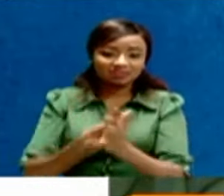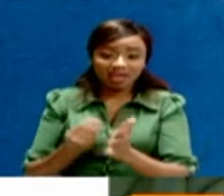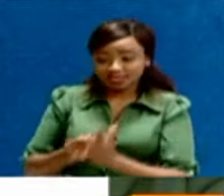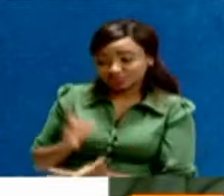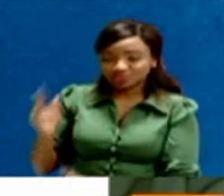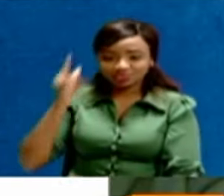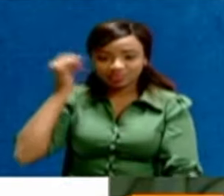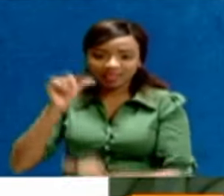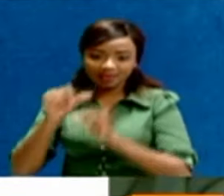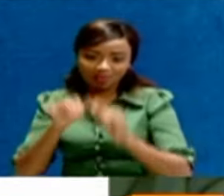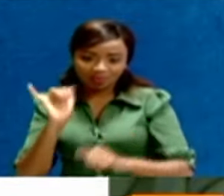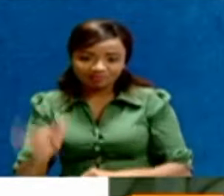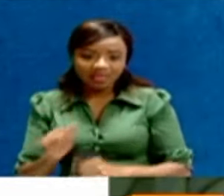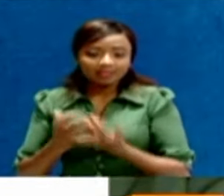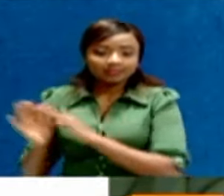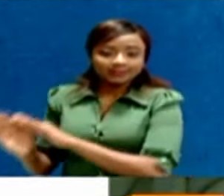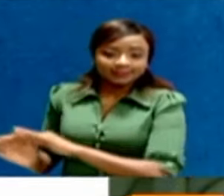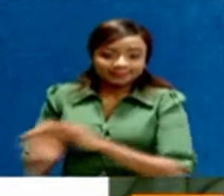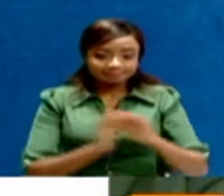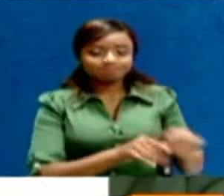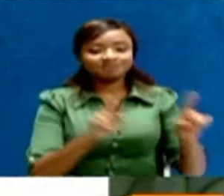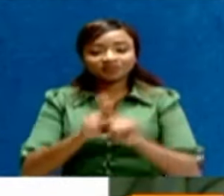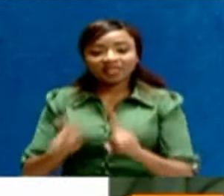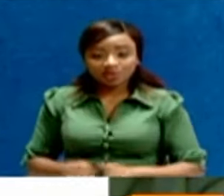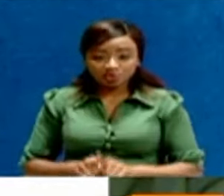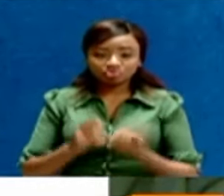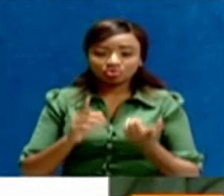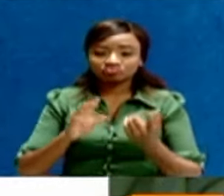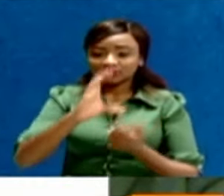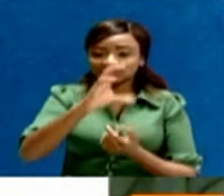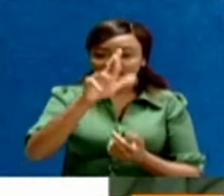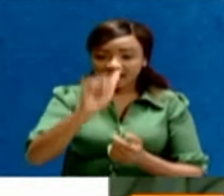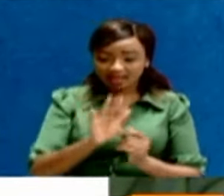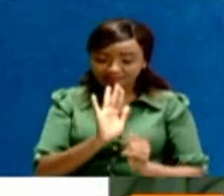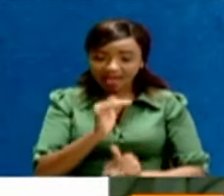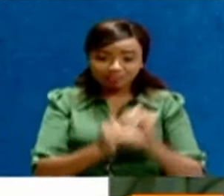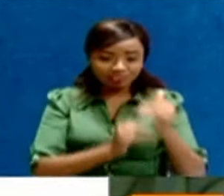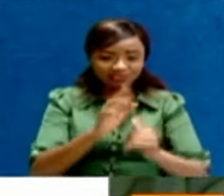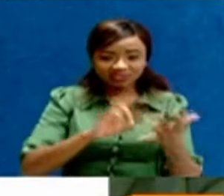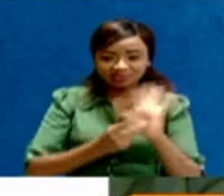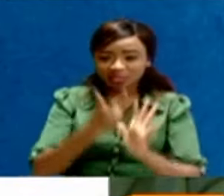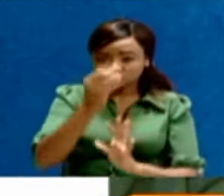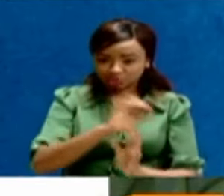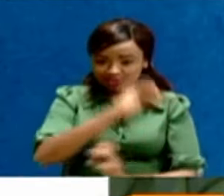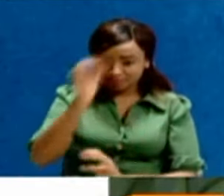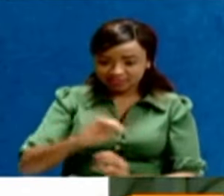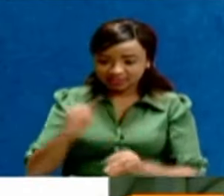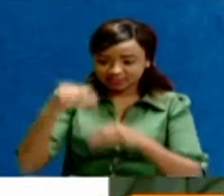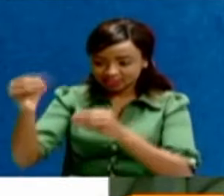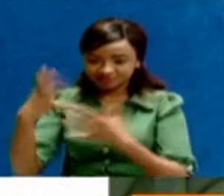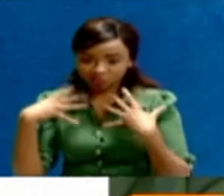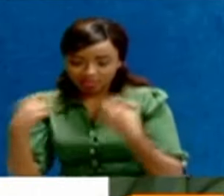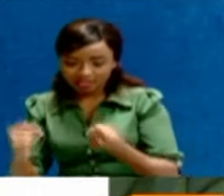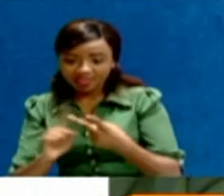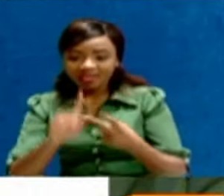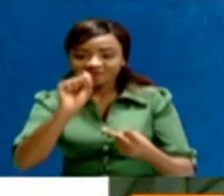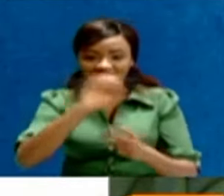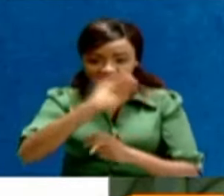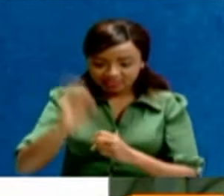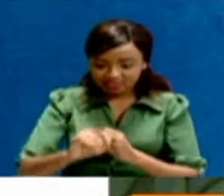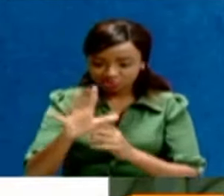for you to think about even as we wrap up this discussion. And of course, regarding that CRA formula, it would have seen 20% allocation to health, 5% to